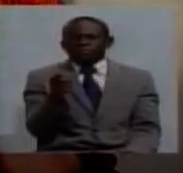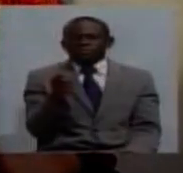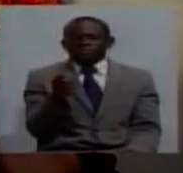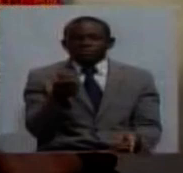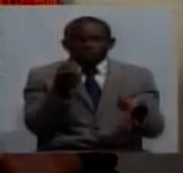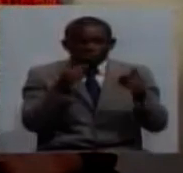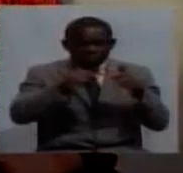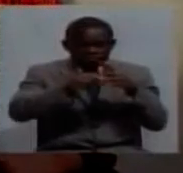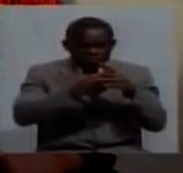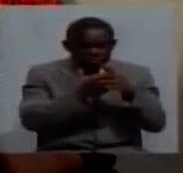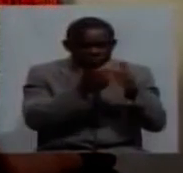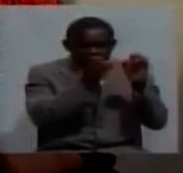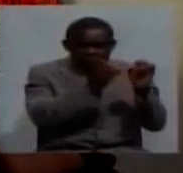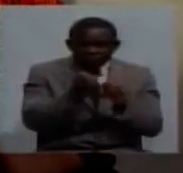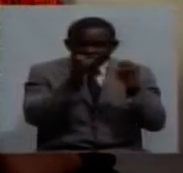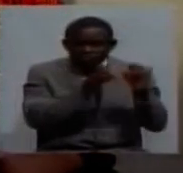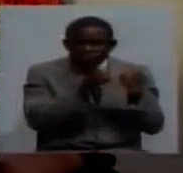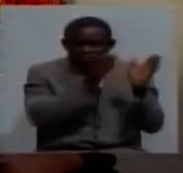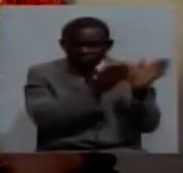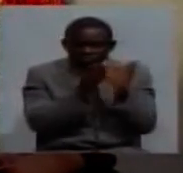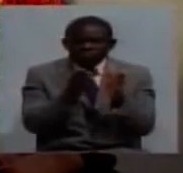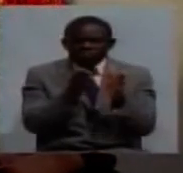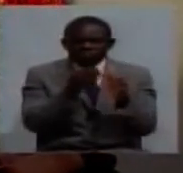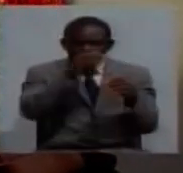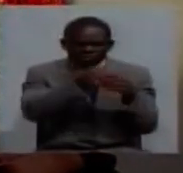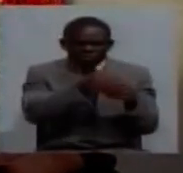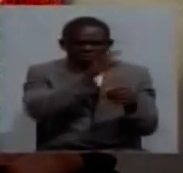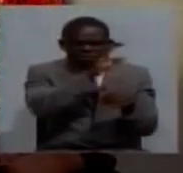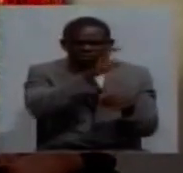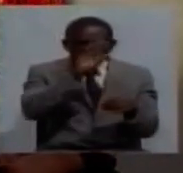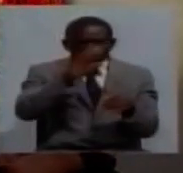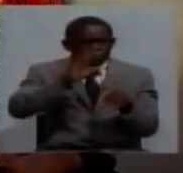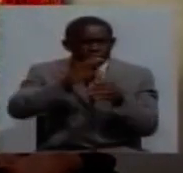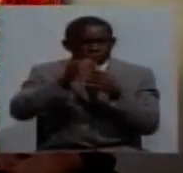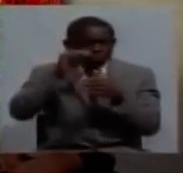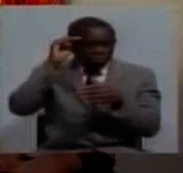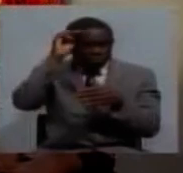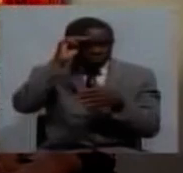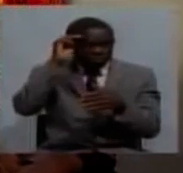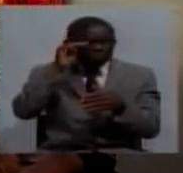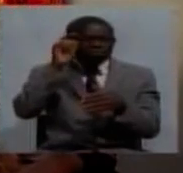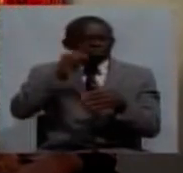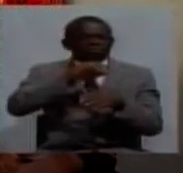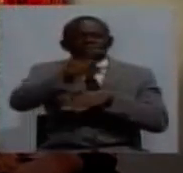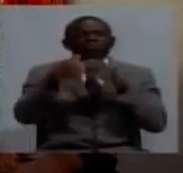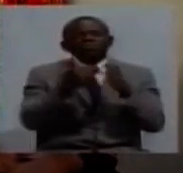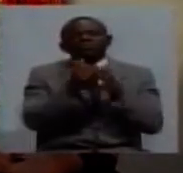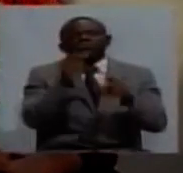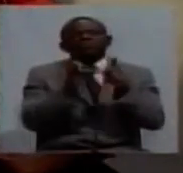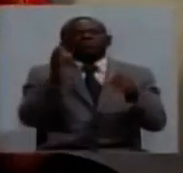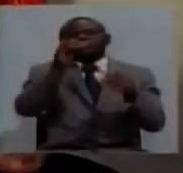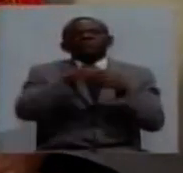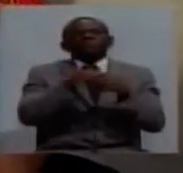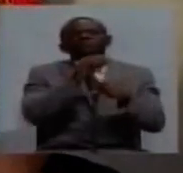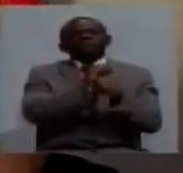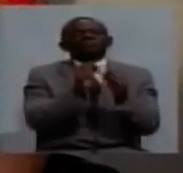as a province or as a ministry, we need to engage everyone that has a role to play. And I